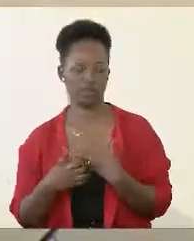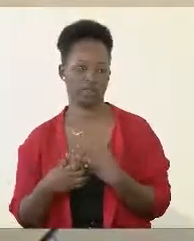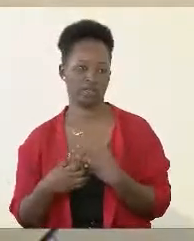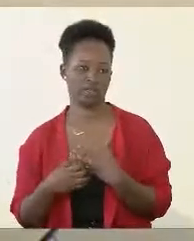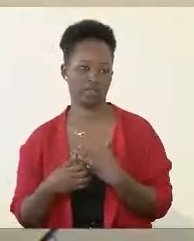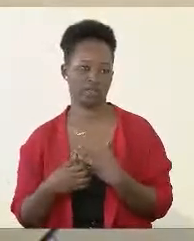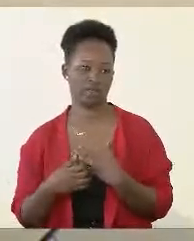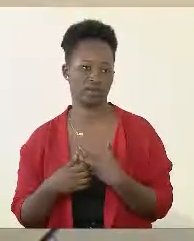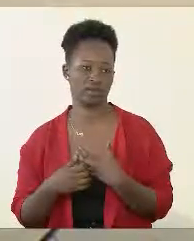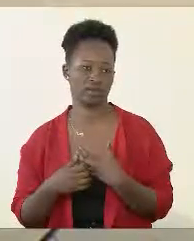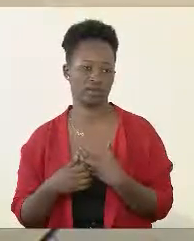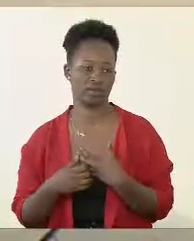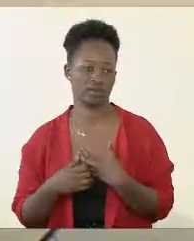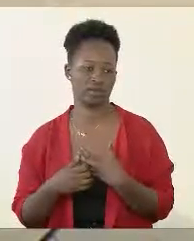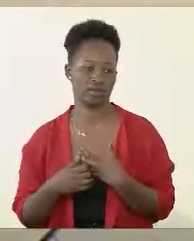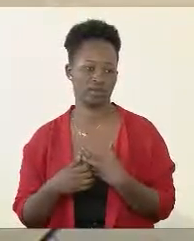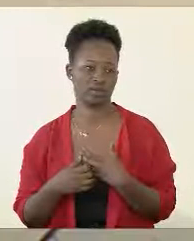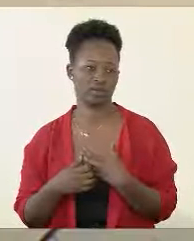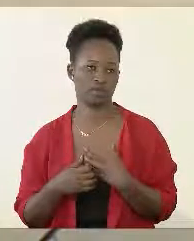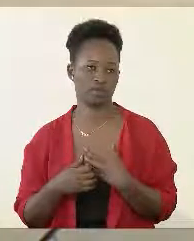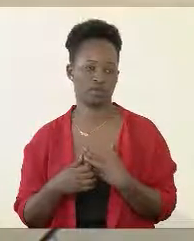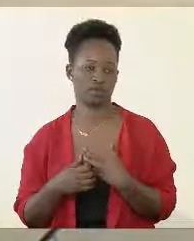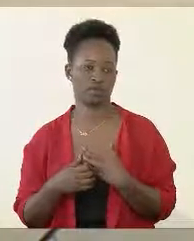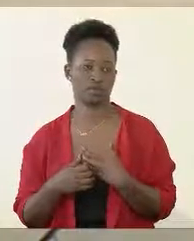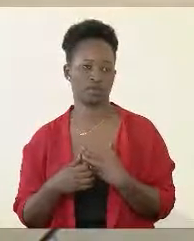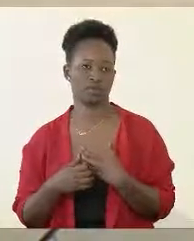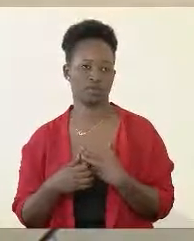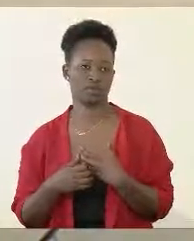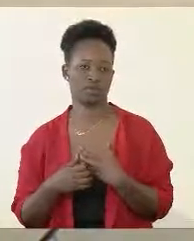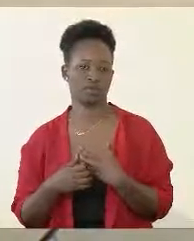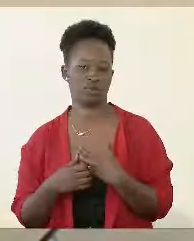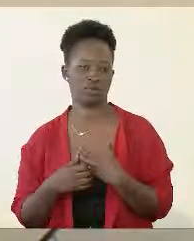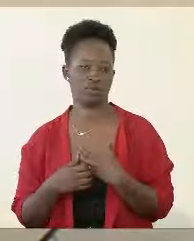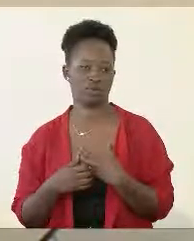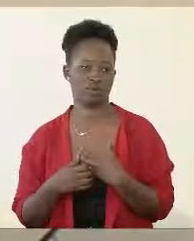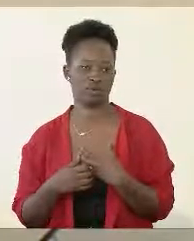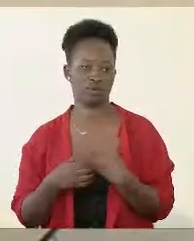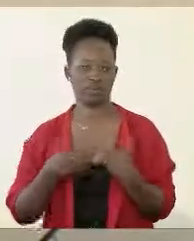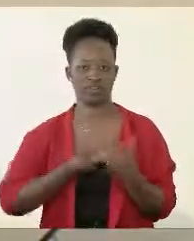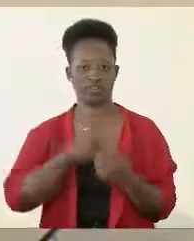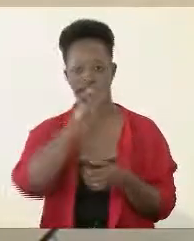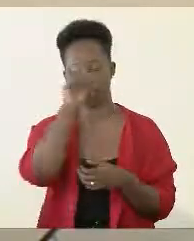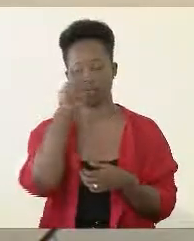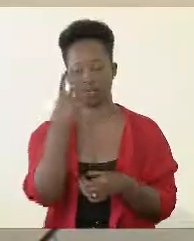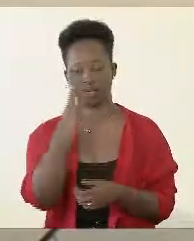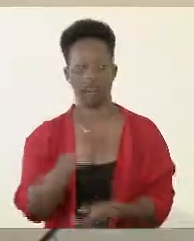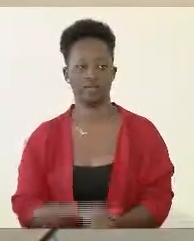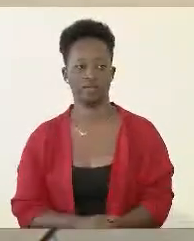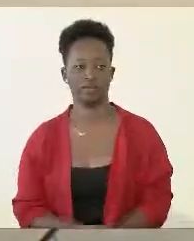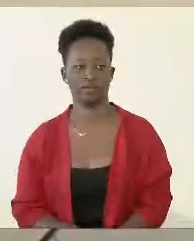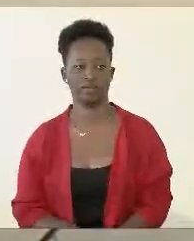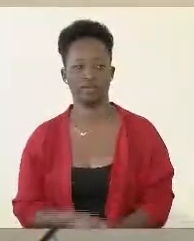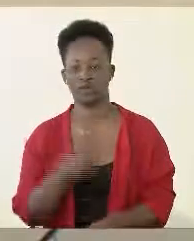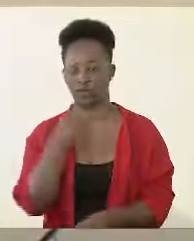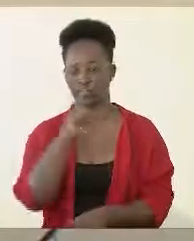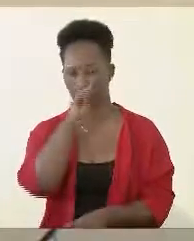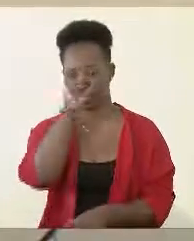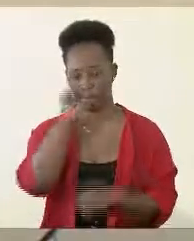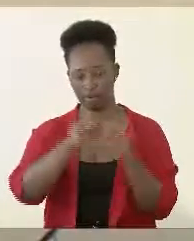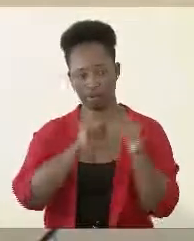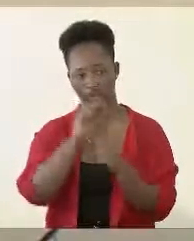will gain status, you will gain respect and recognition in the society. So with part D, relate